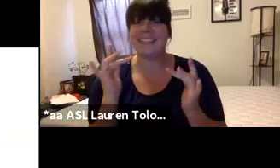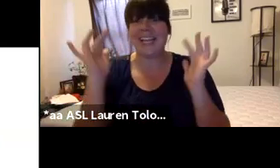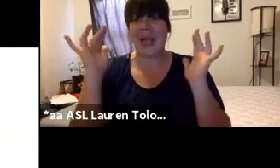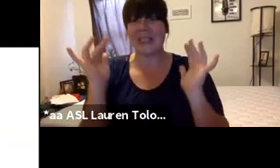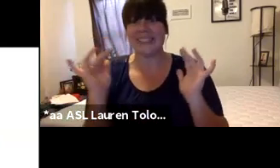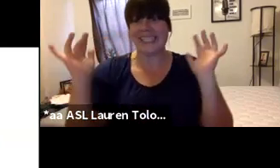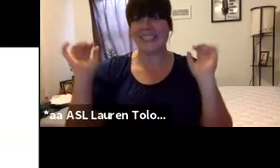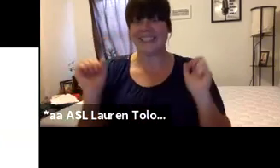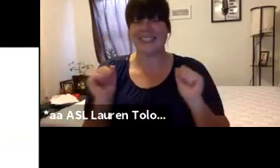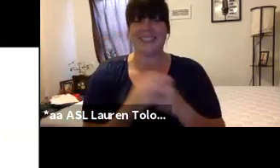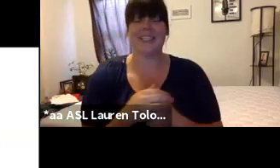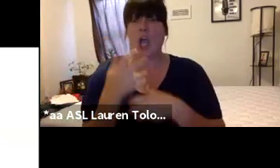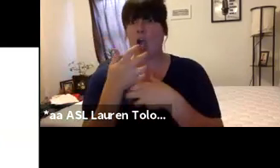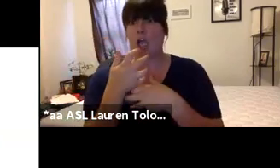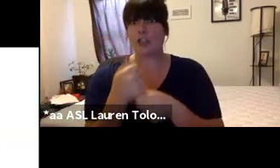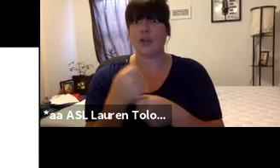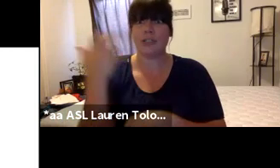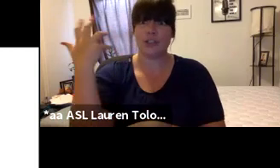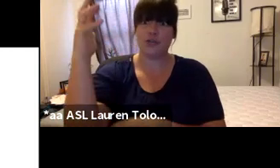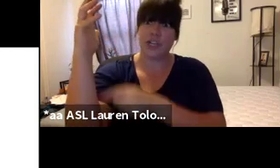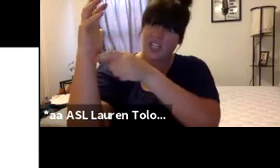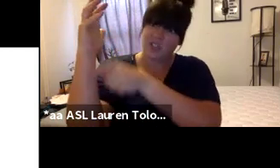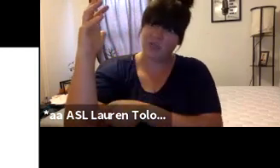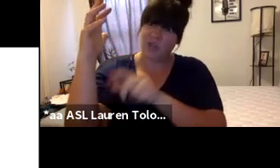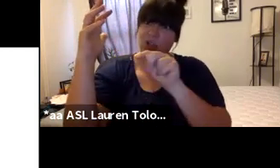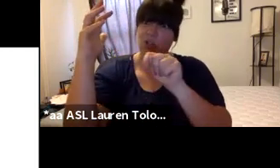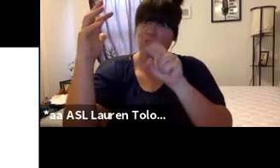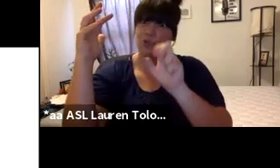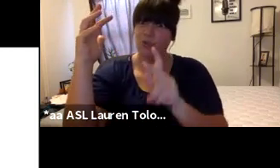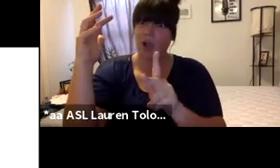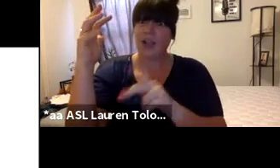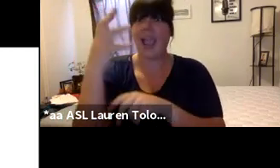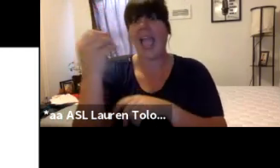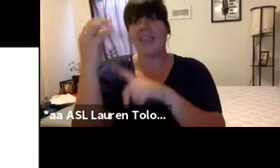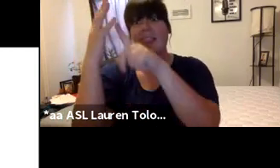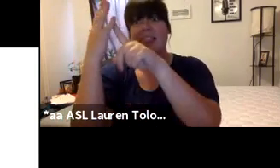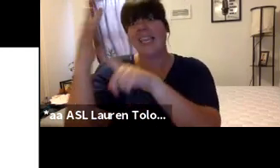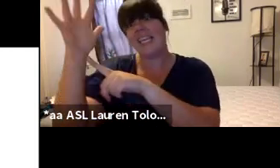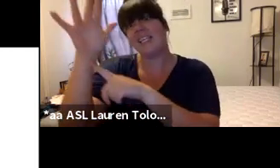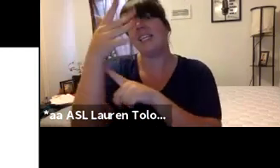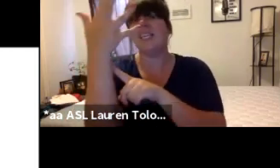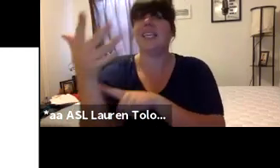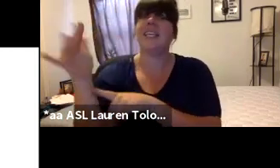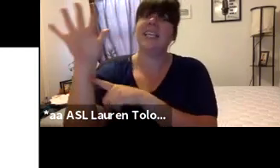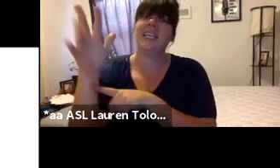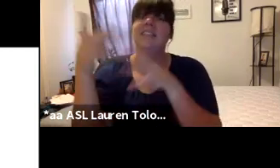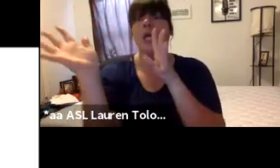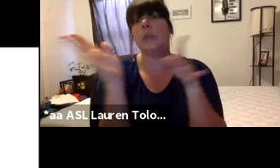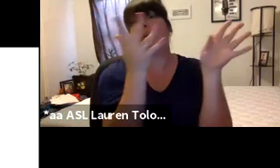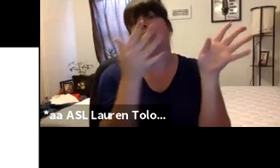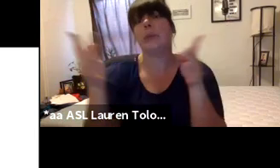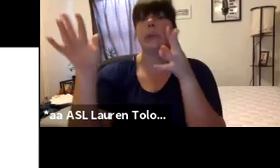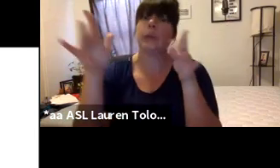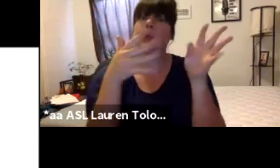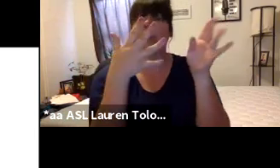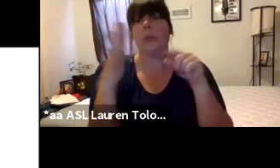Trust the trunk which holds the branches and the leaves that freely dance. Trust the timing of the snapping of stem from